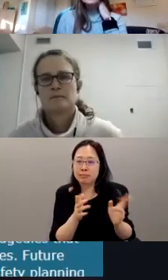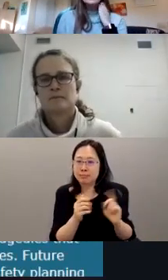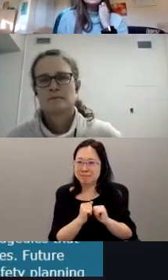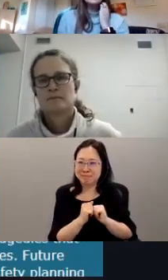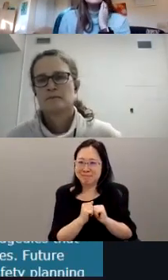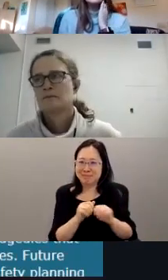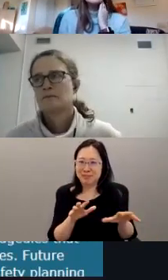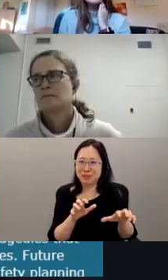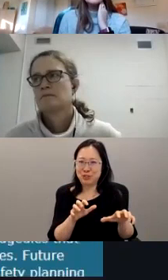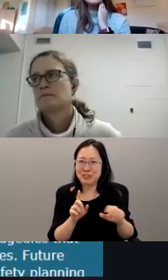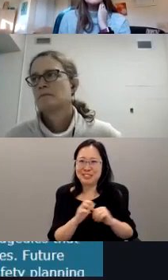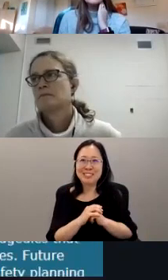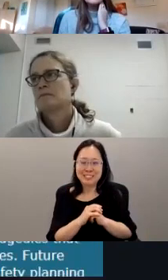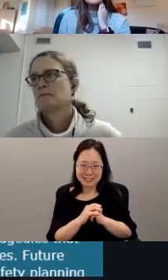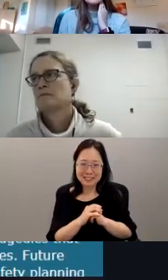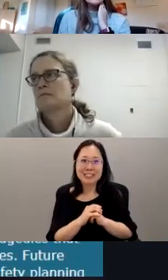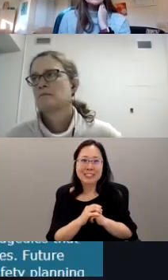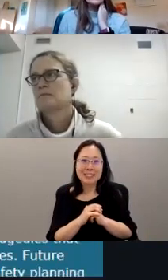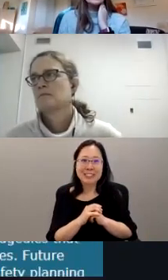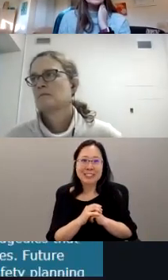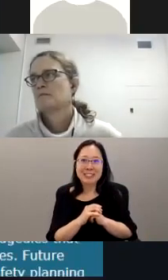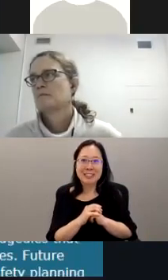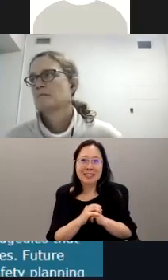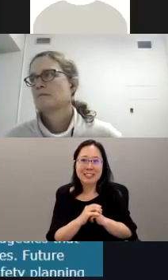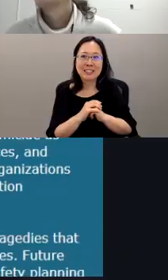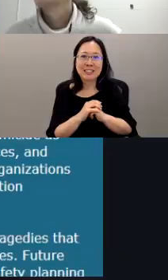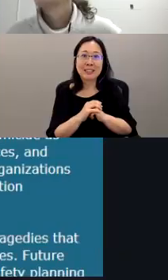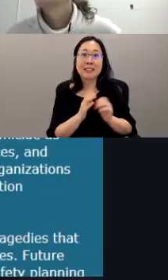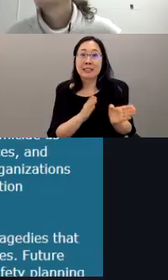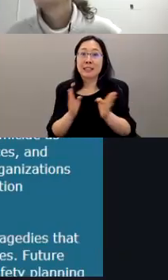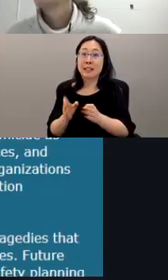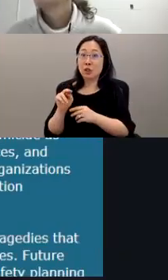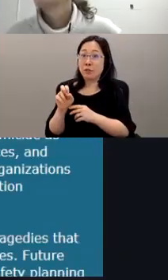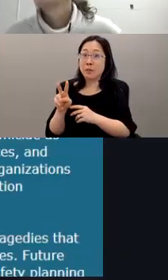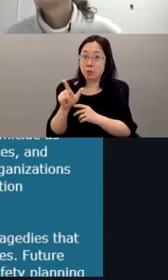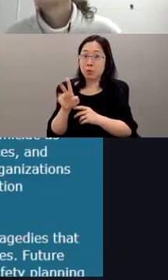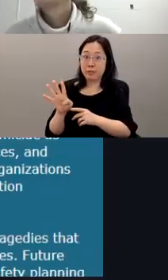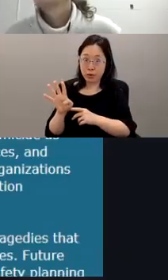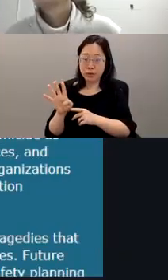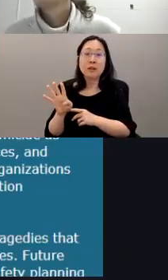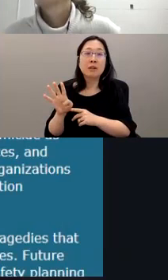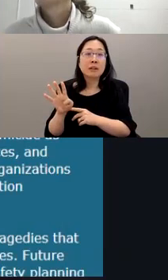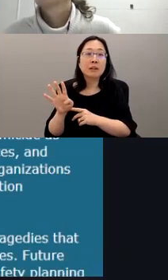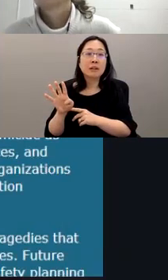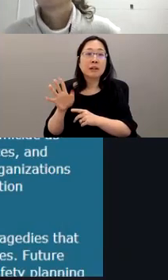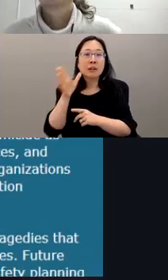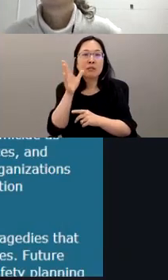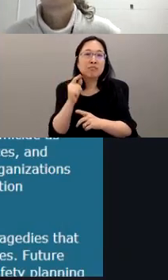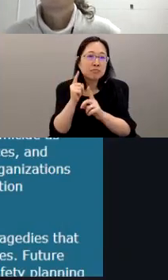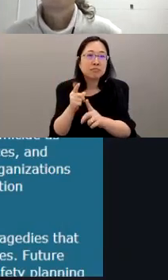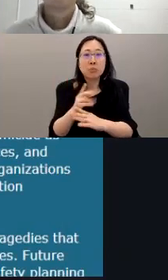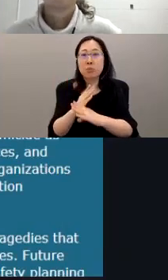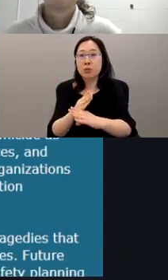row. On the 24th, we will be hosting Preventing Domestic Homicides with older